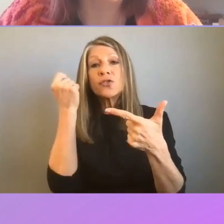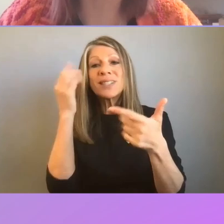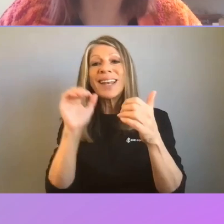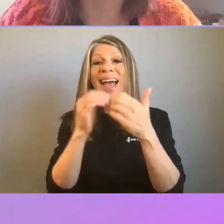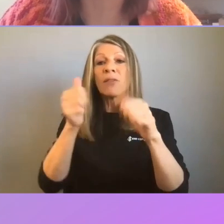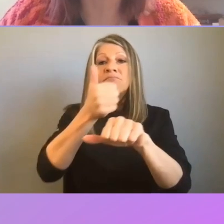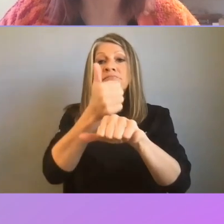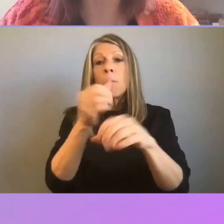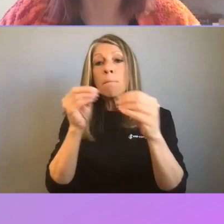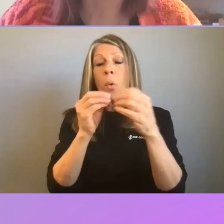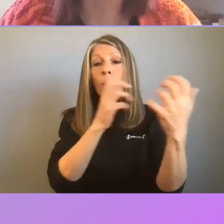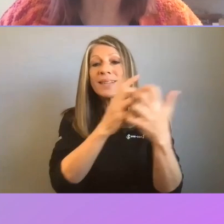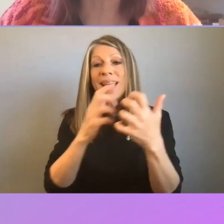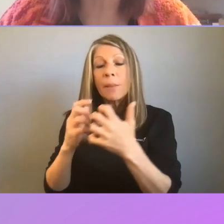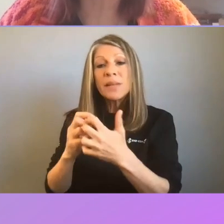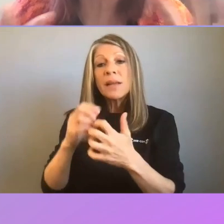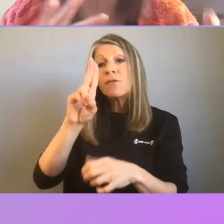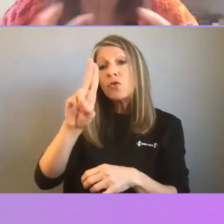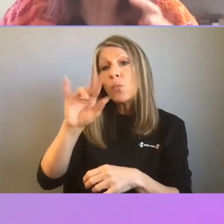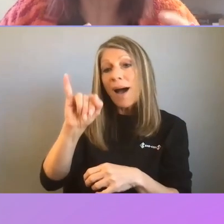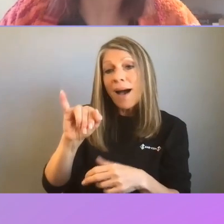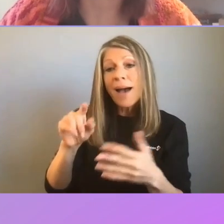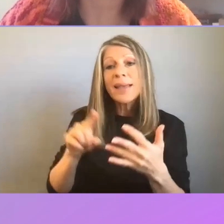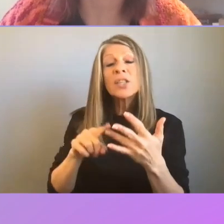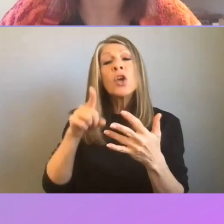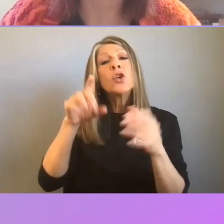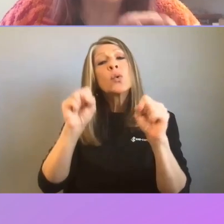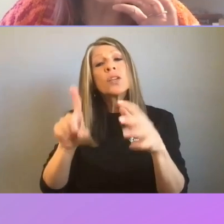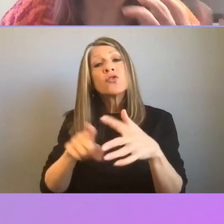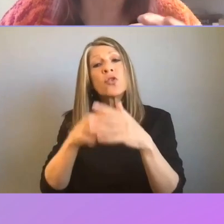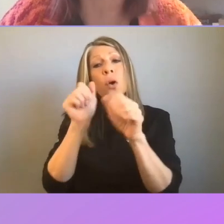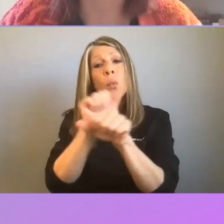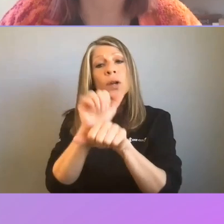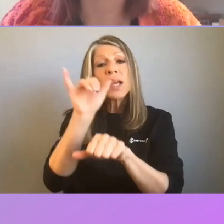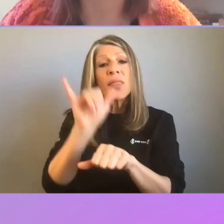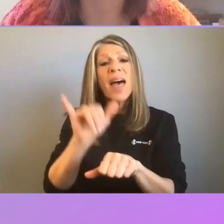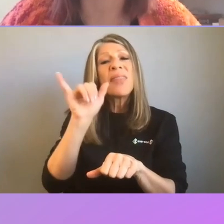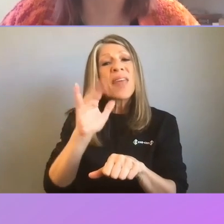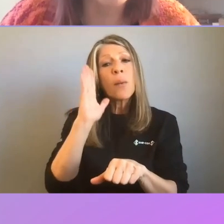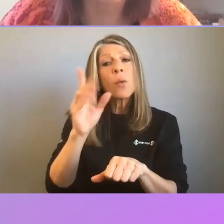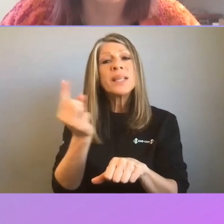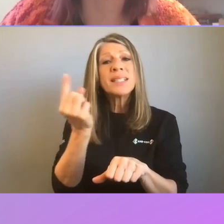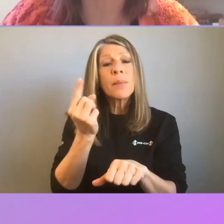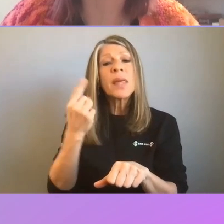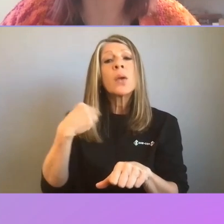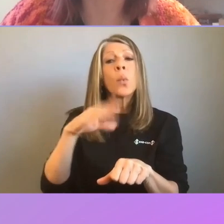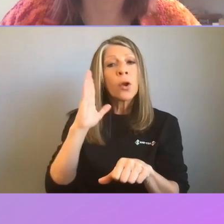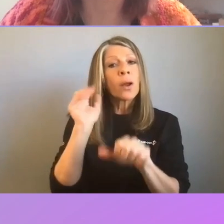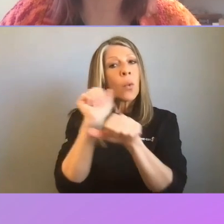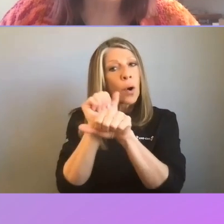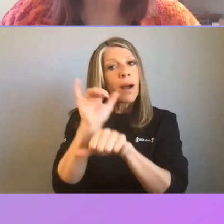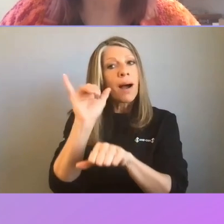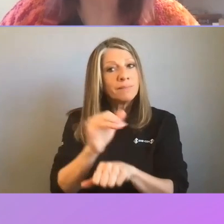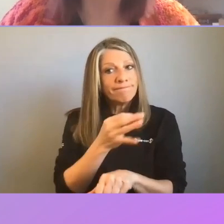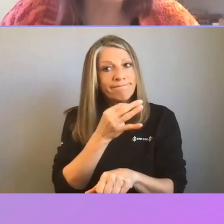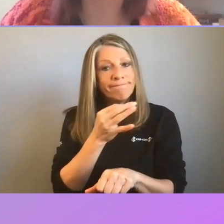more adaptive UIs. You can start working on that because that will be something that we're moving towards very, very quickly. And